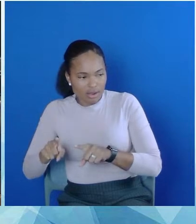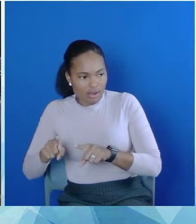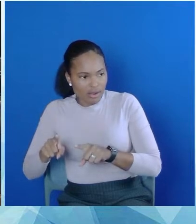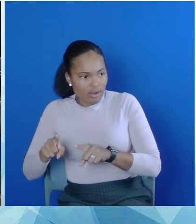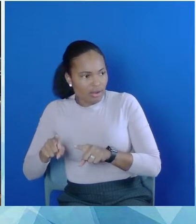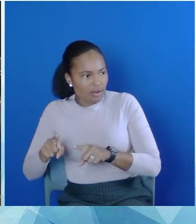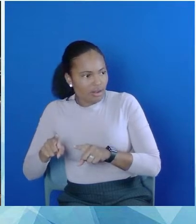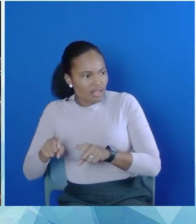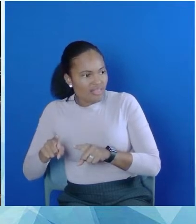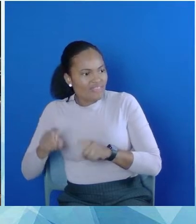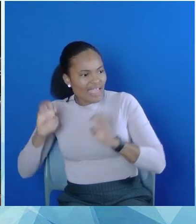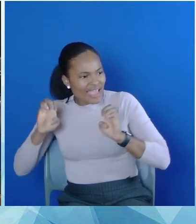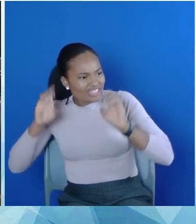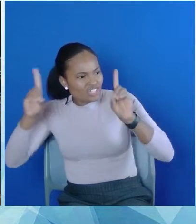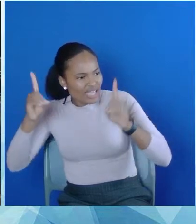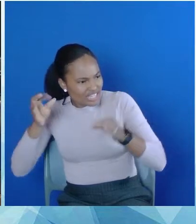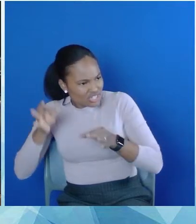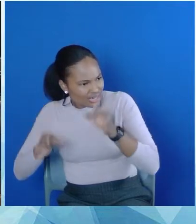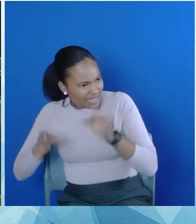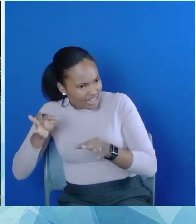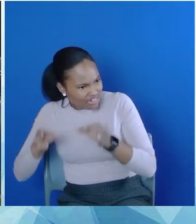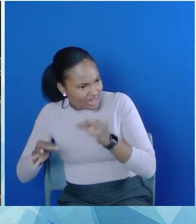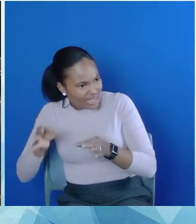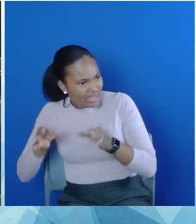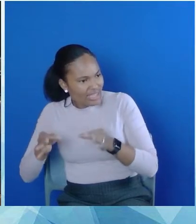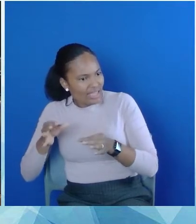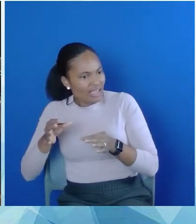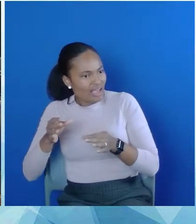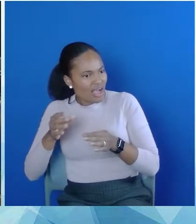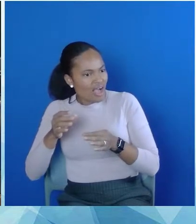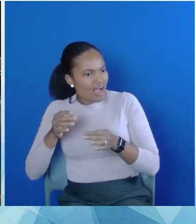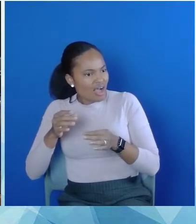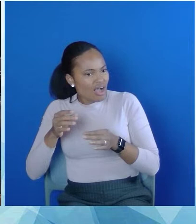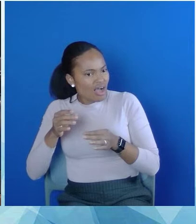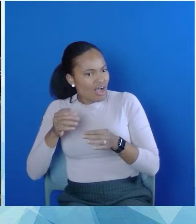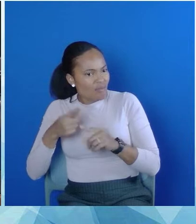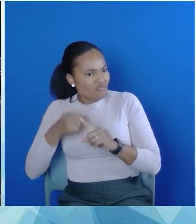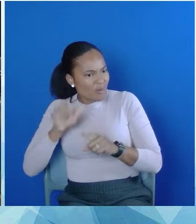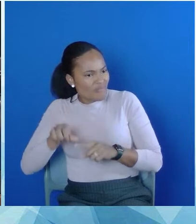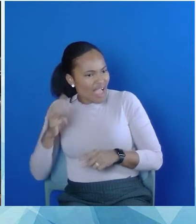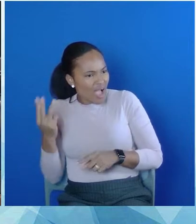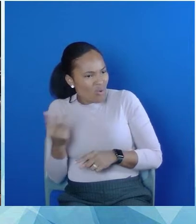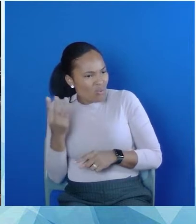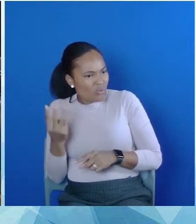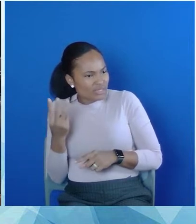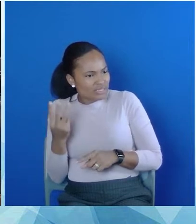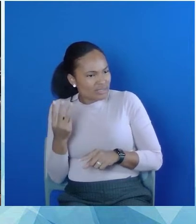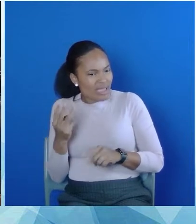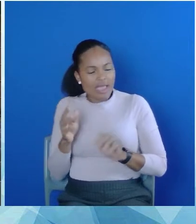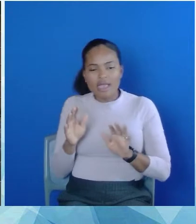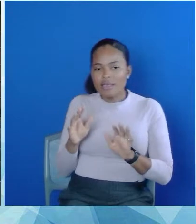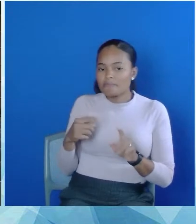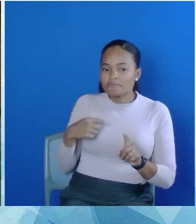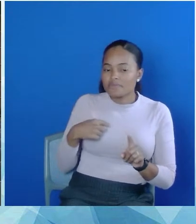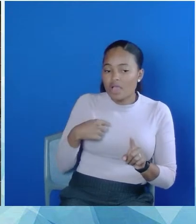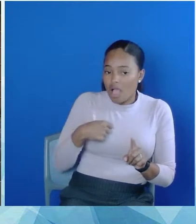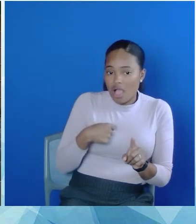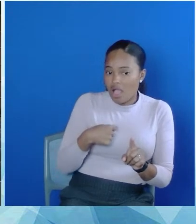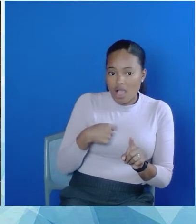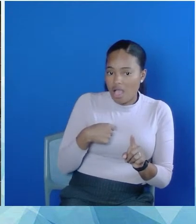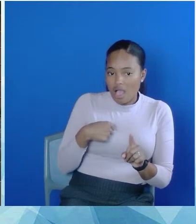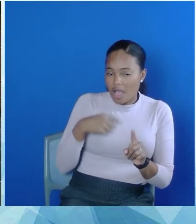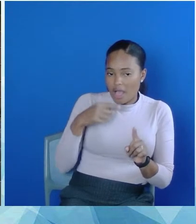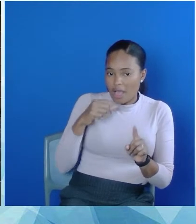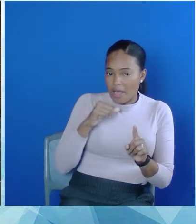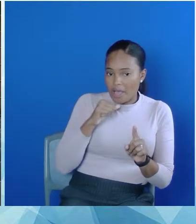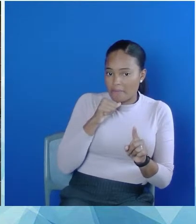education hearing and then the one on the following Wednesday? So I am not aware of